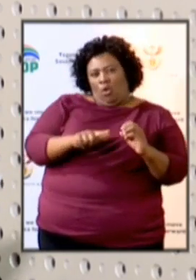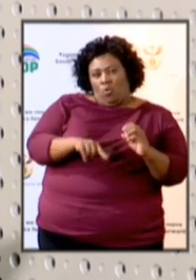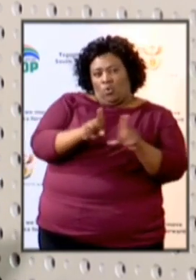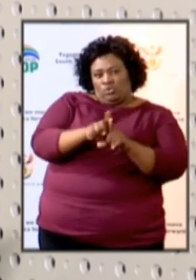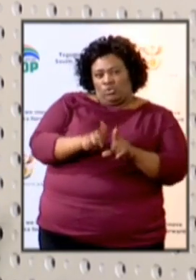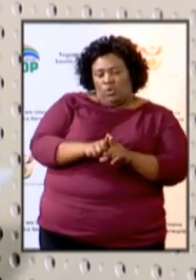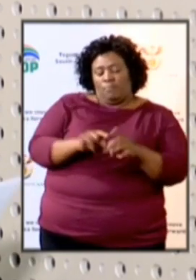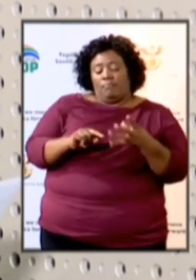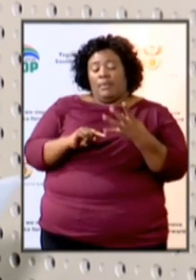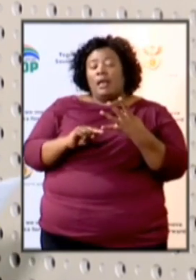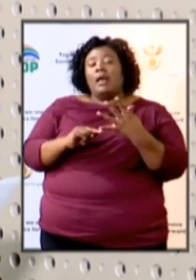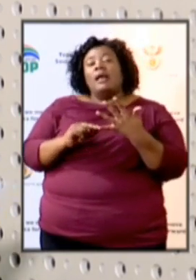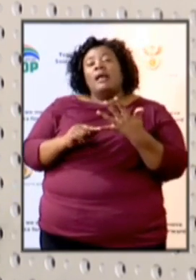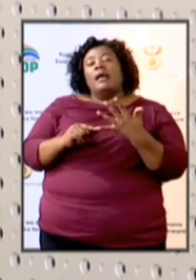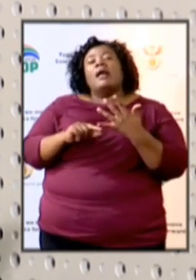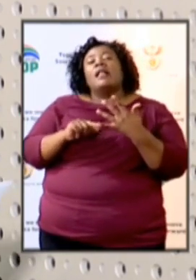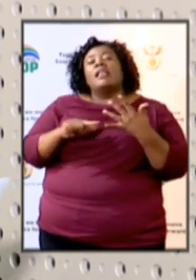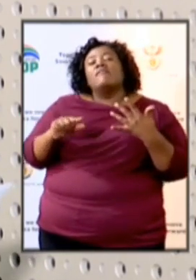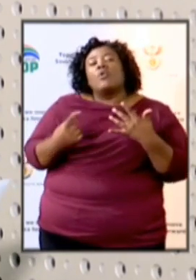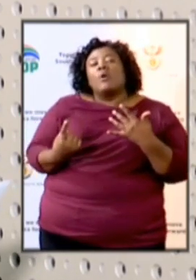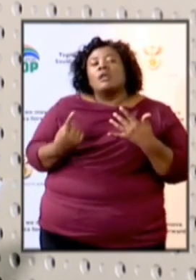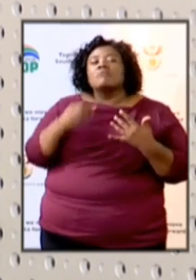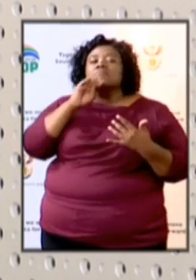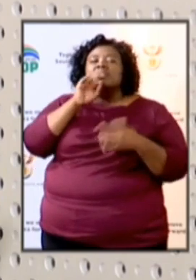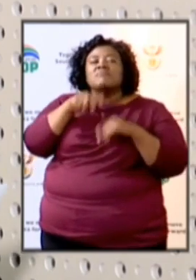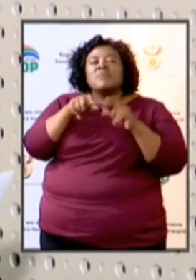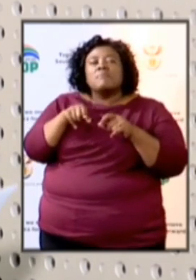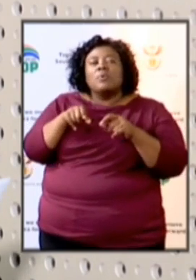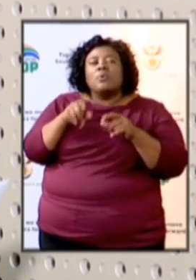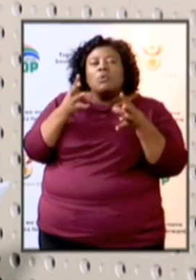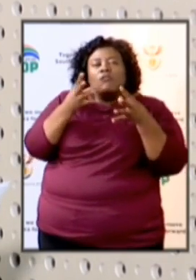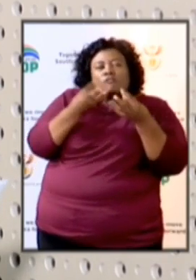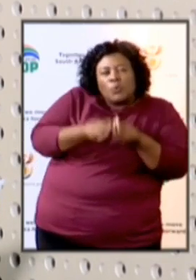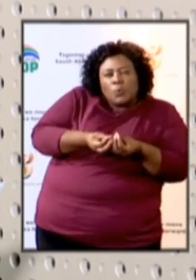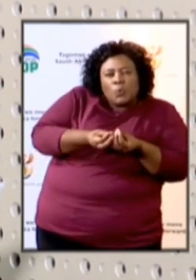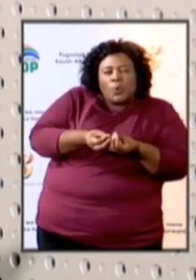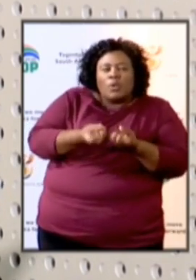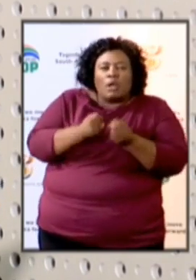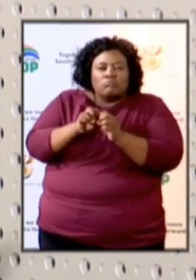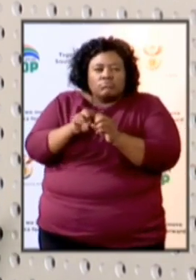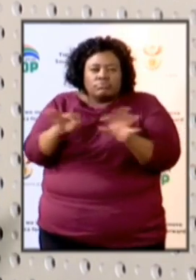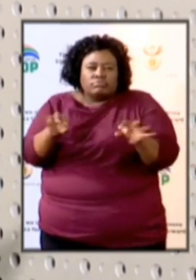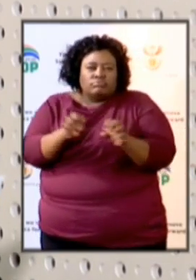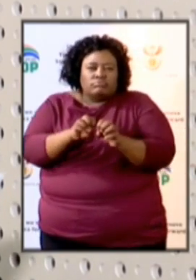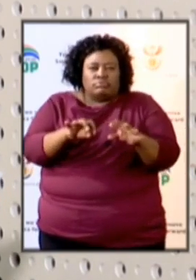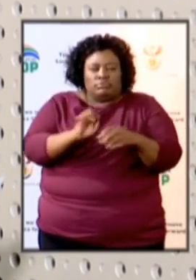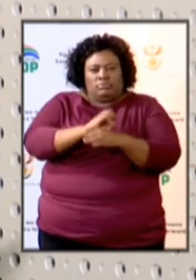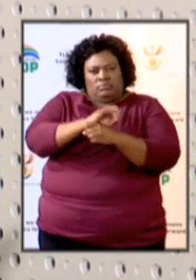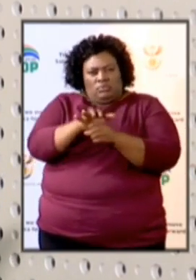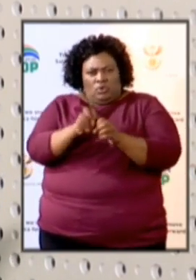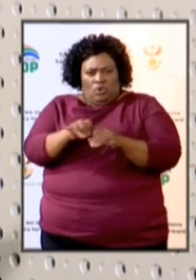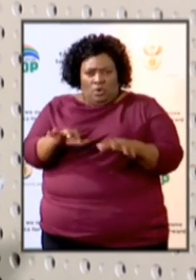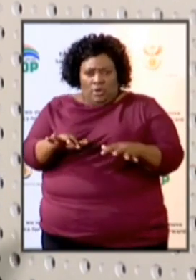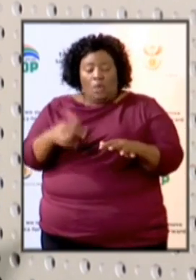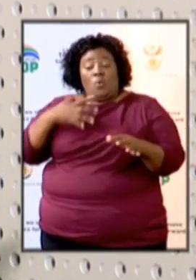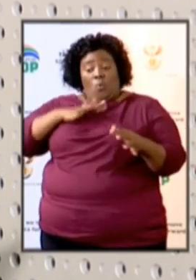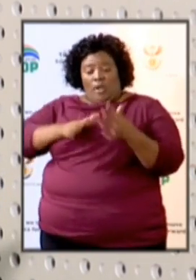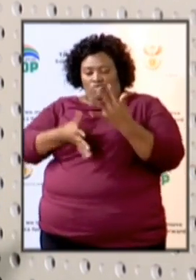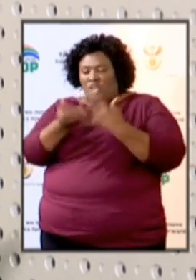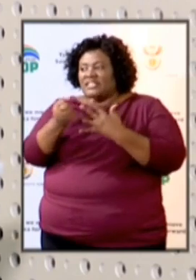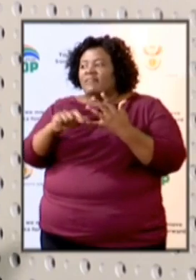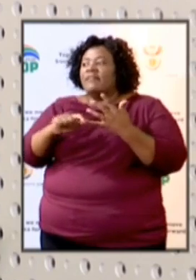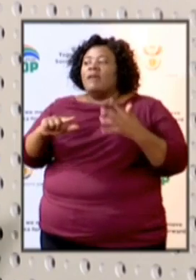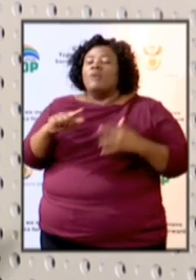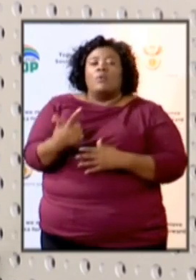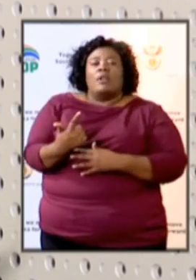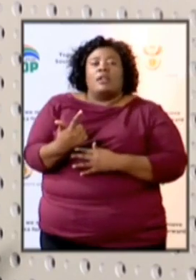is where you have low infection and high readiness. That's where we want to be. Level one